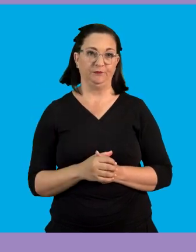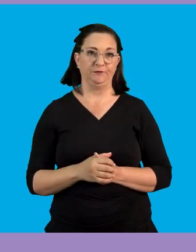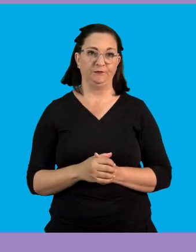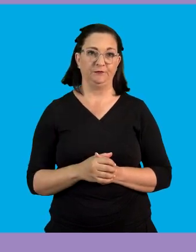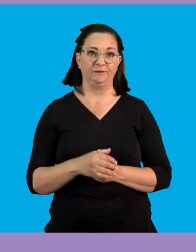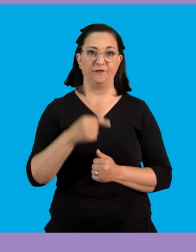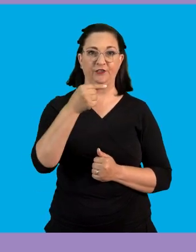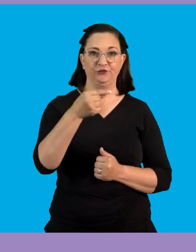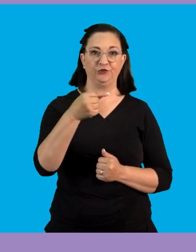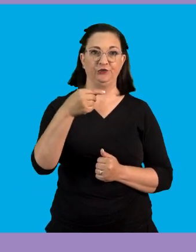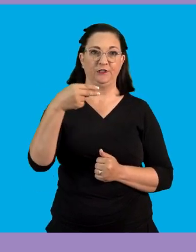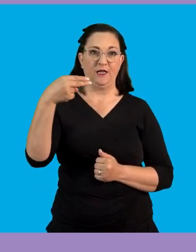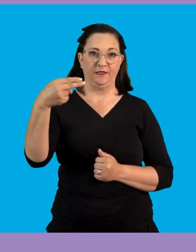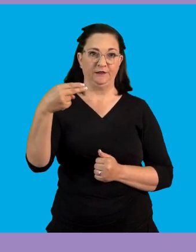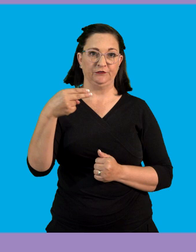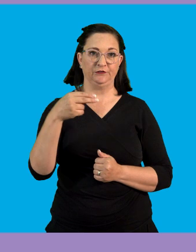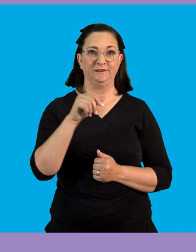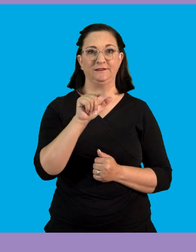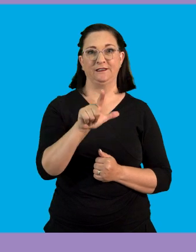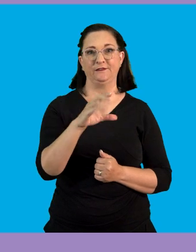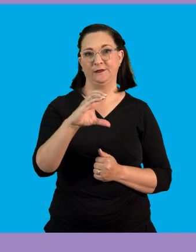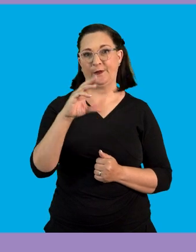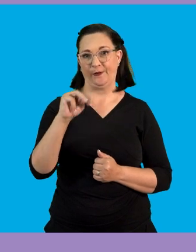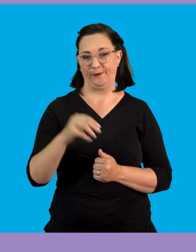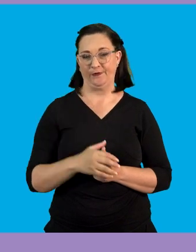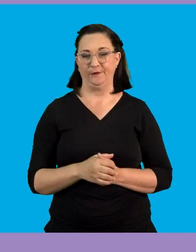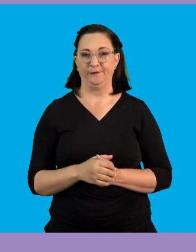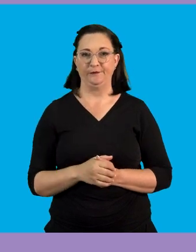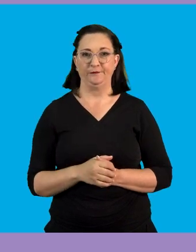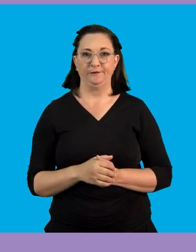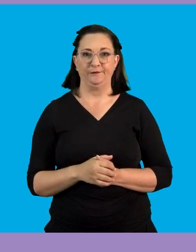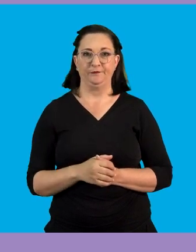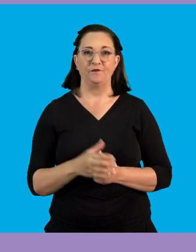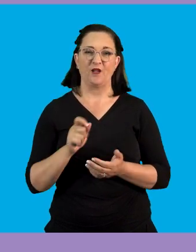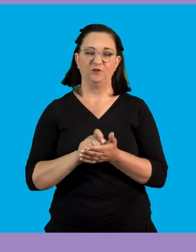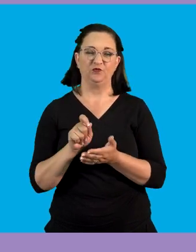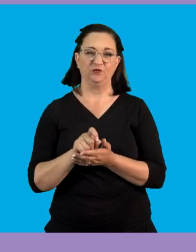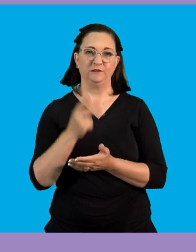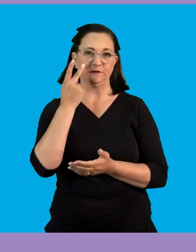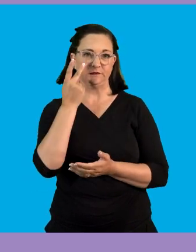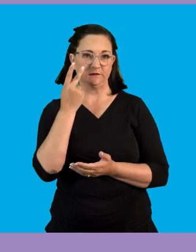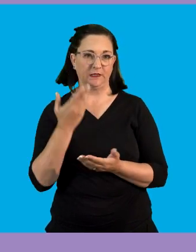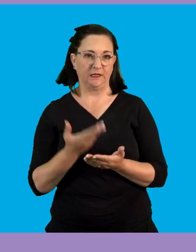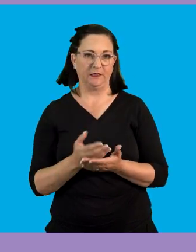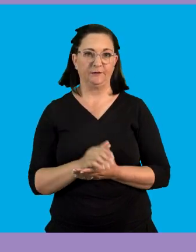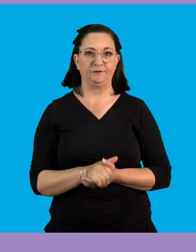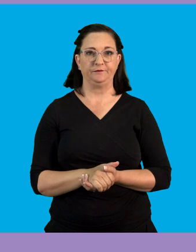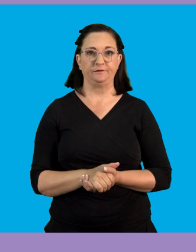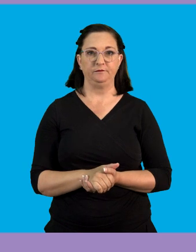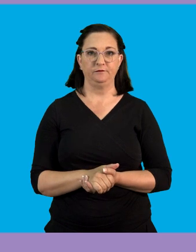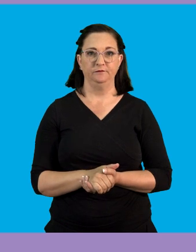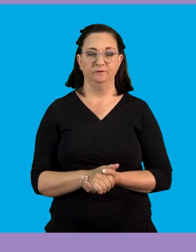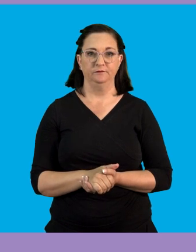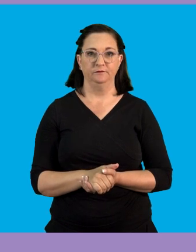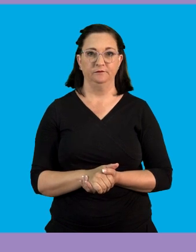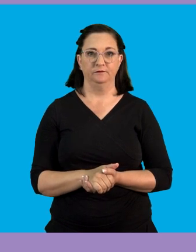degrees, and GH equals to 7 centimeters. Let me write it so that you can see it. There's